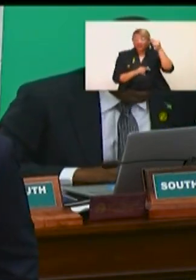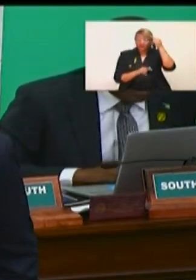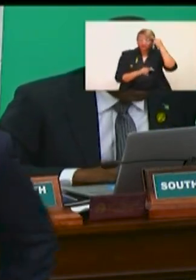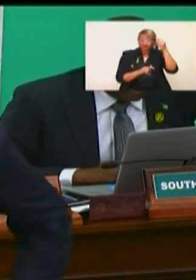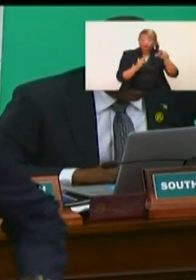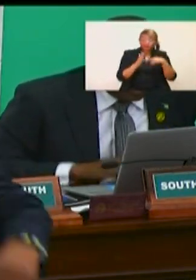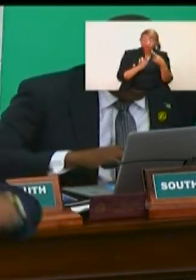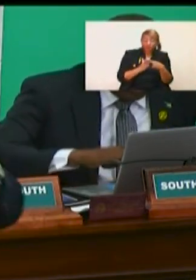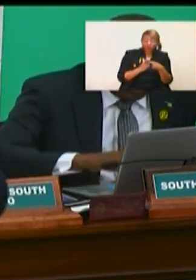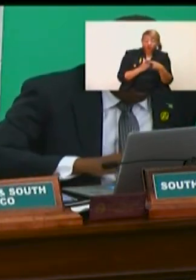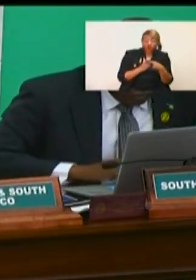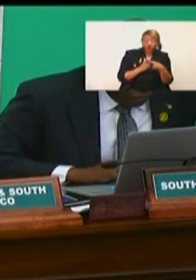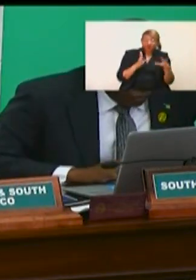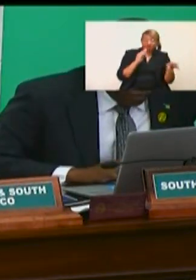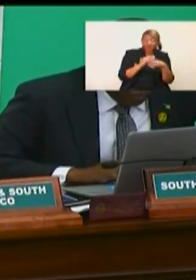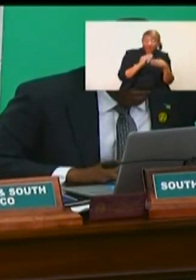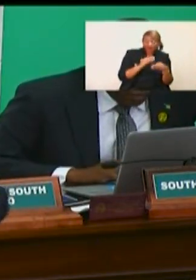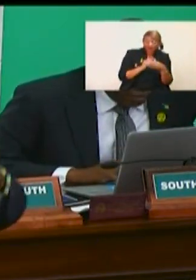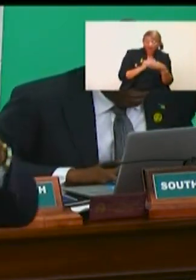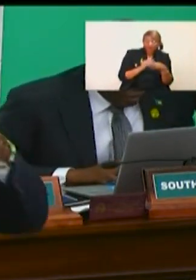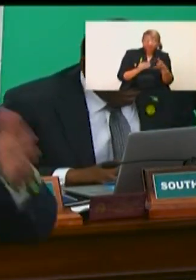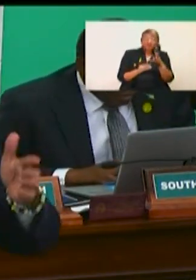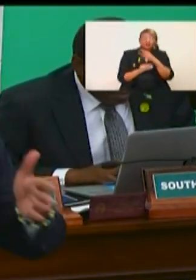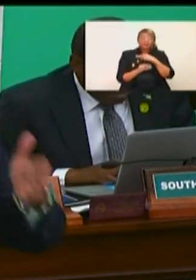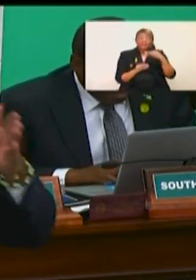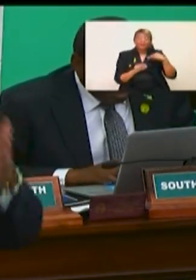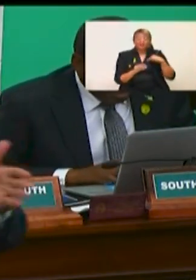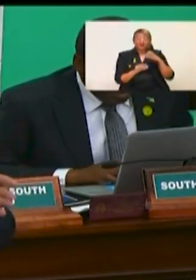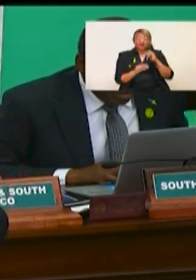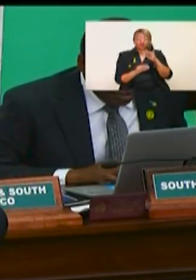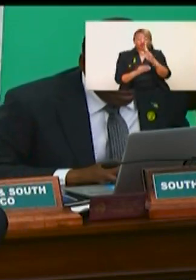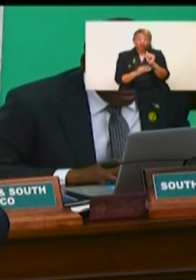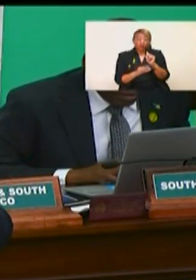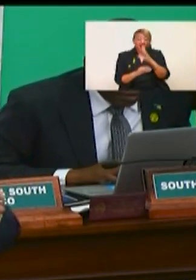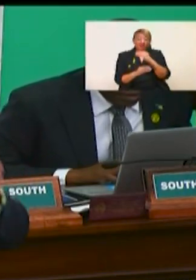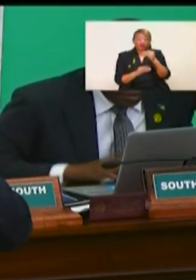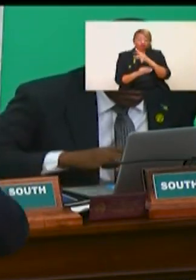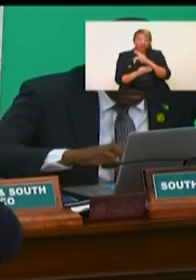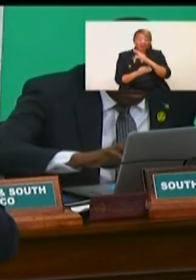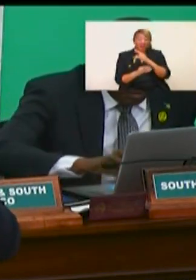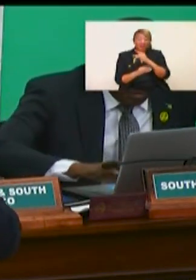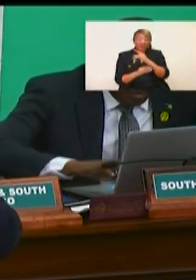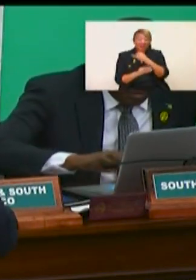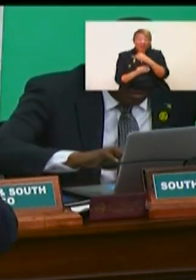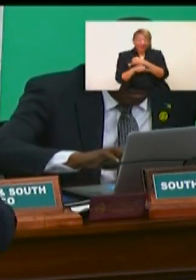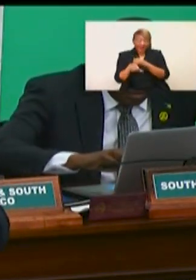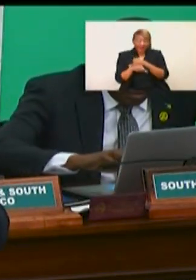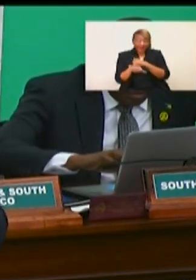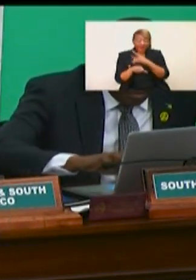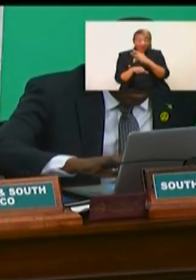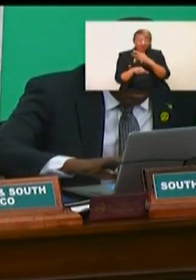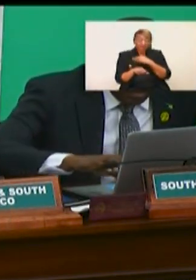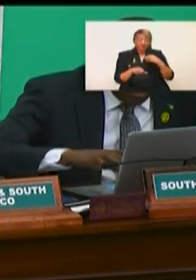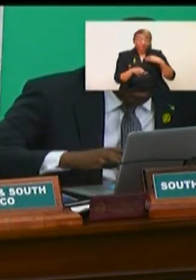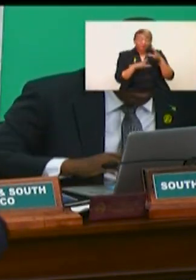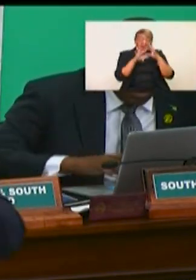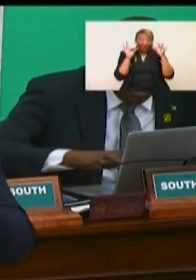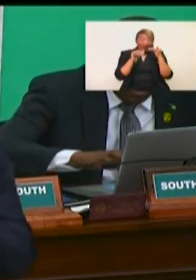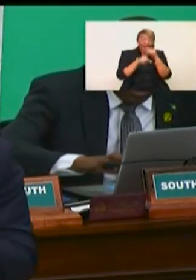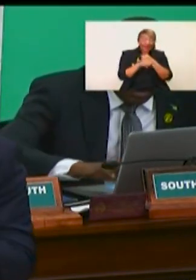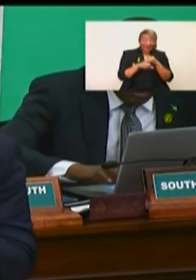With the member Exuma and Ragged Island and the member for Cat